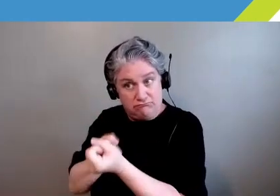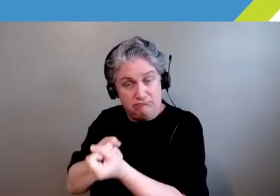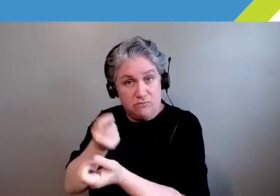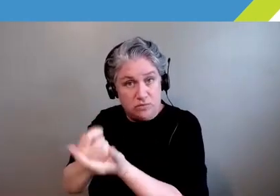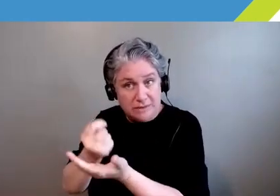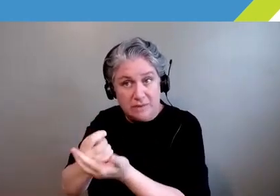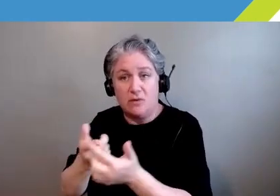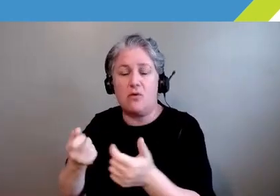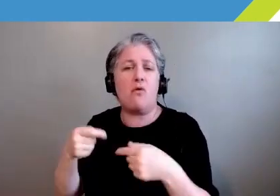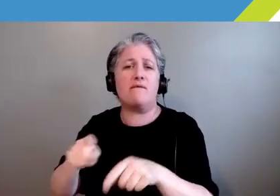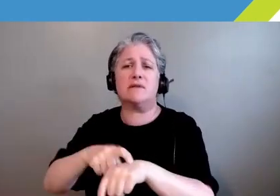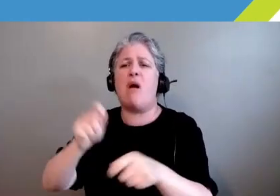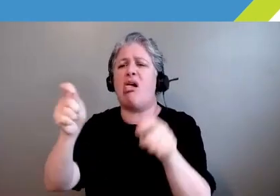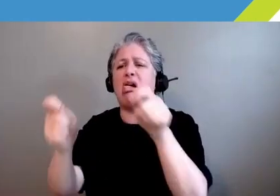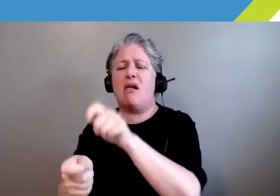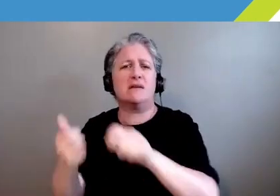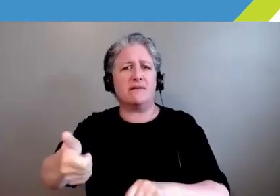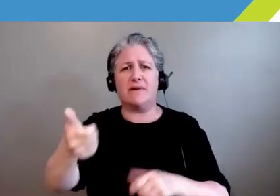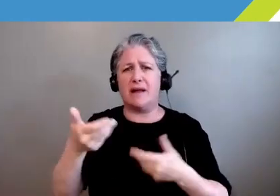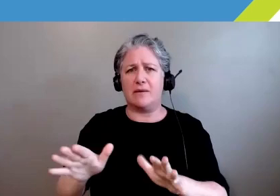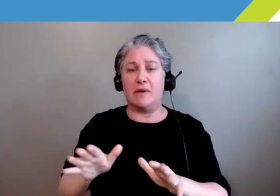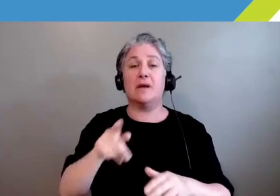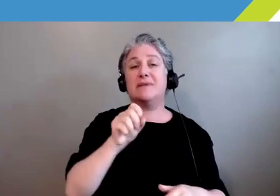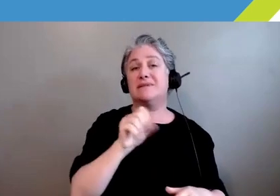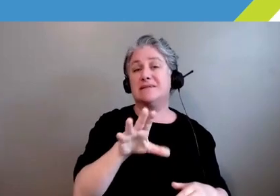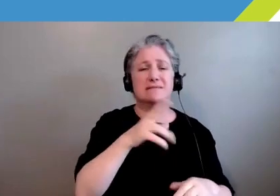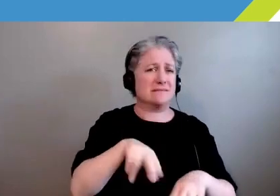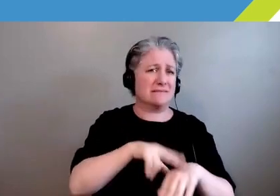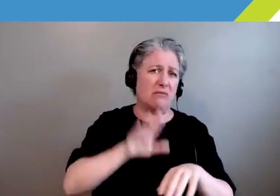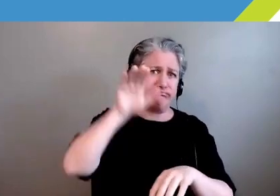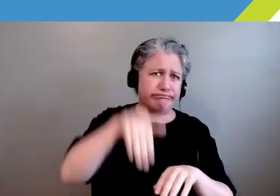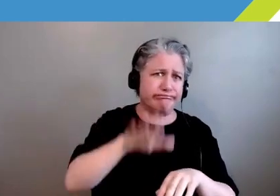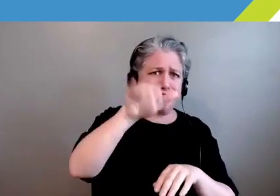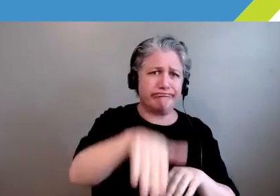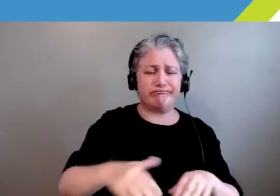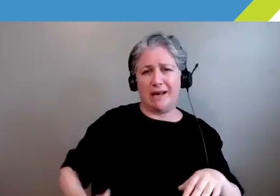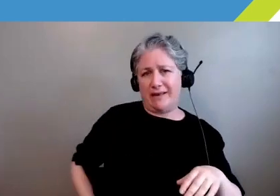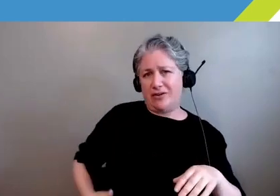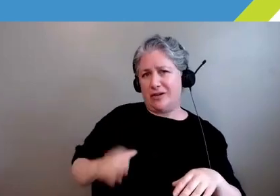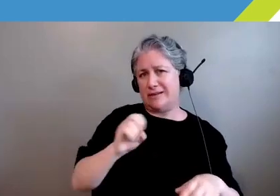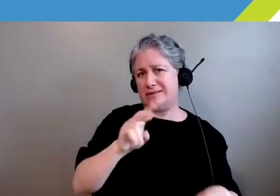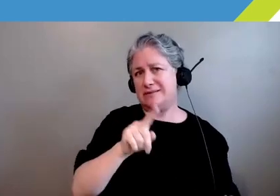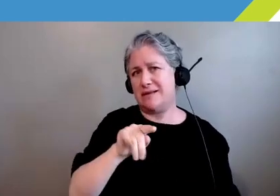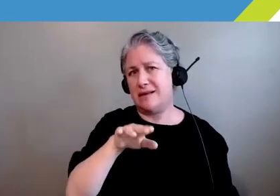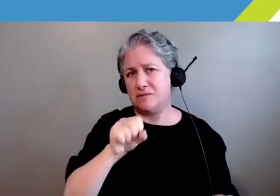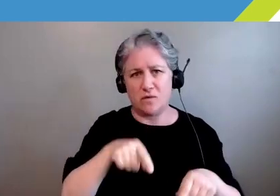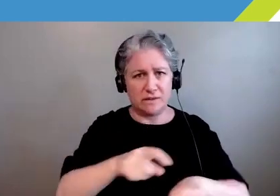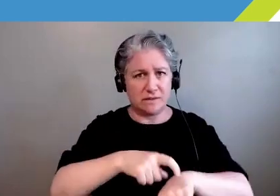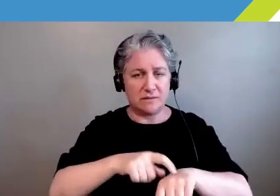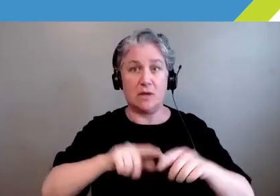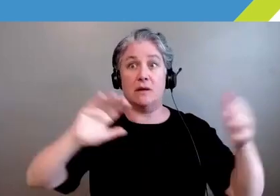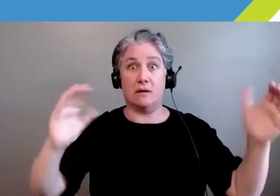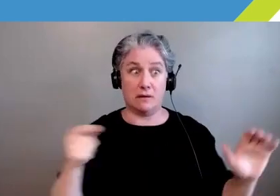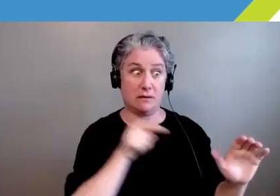happened over time, for example. We know that PSC is characterized by natural fluctuations in liver enzymes over time. So it's really important to have a comparator